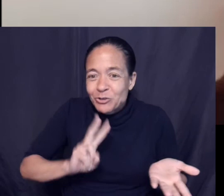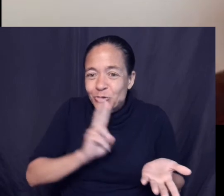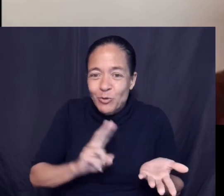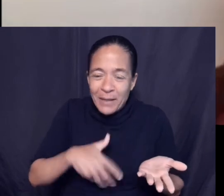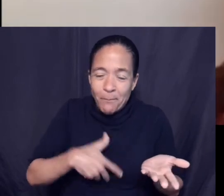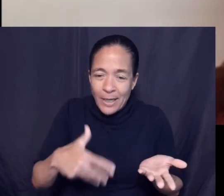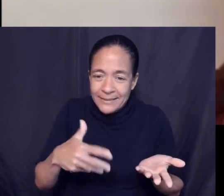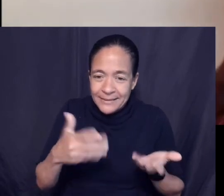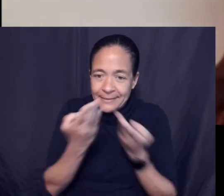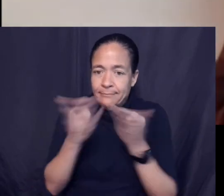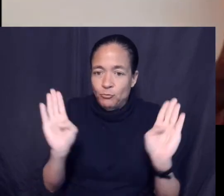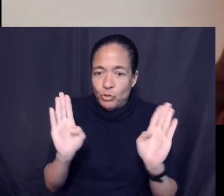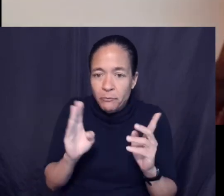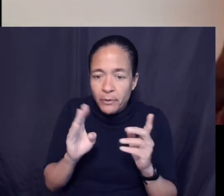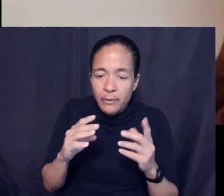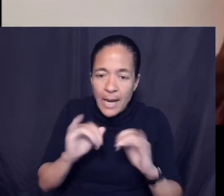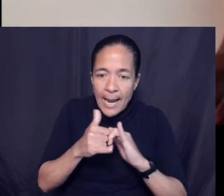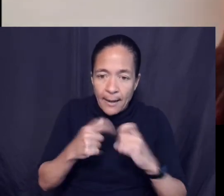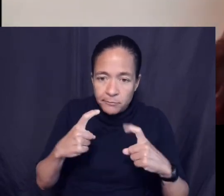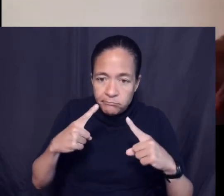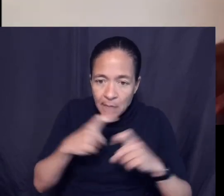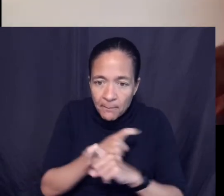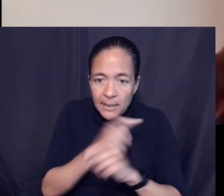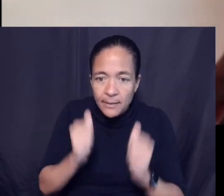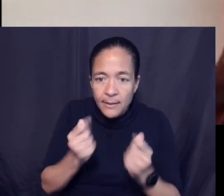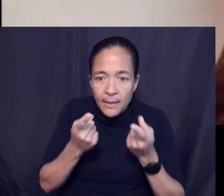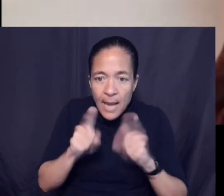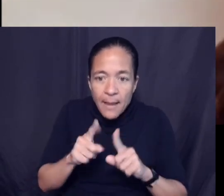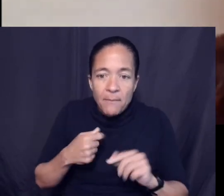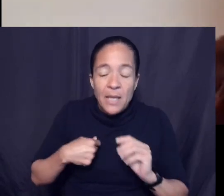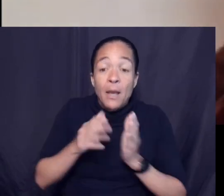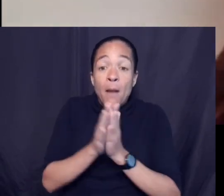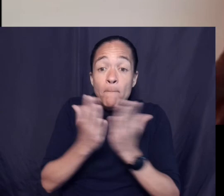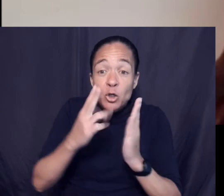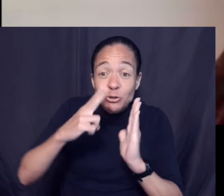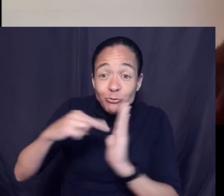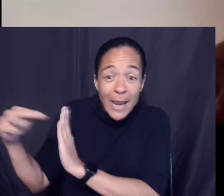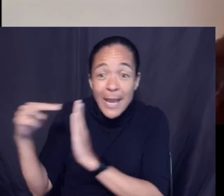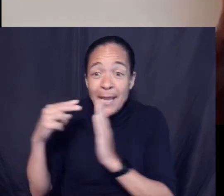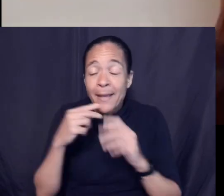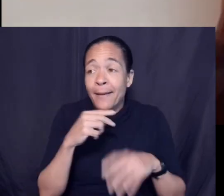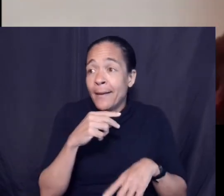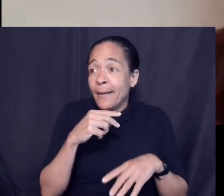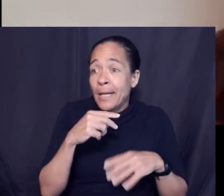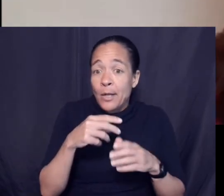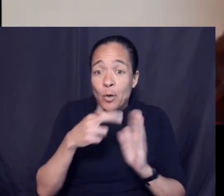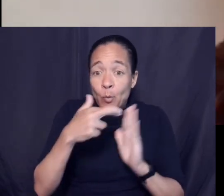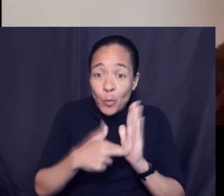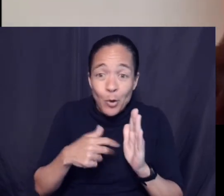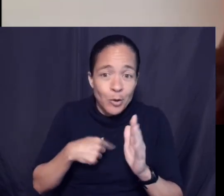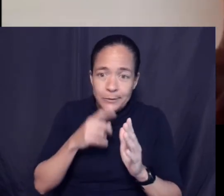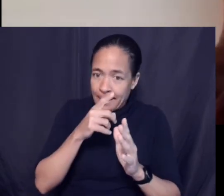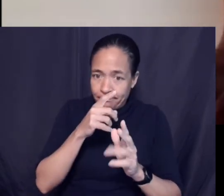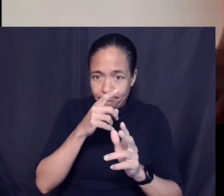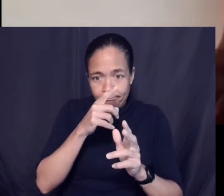twin pregnancies in general and the complications associated with them. Read all the books, followed all the rules, etc., and was